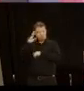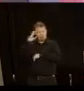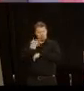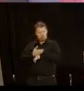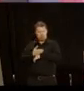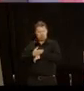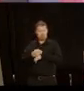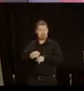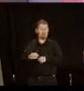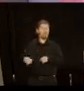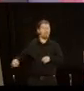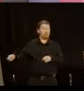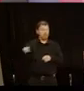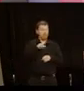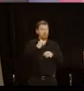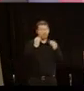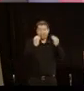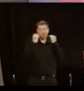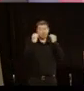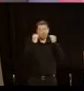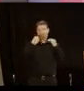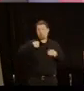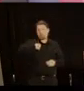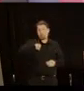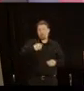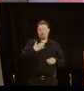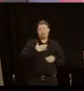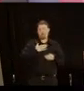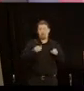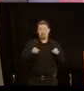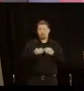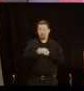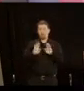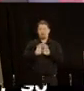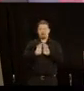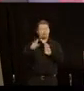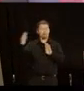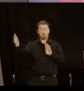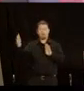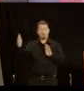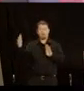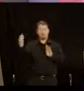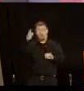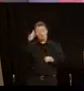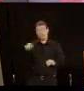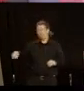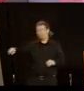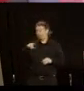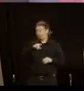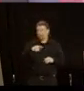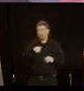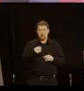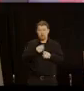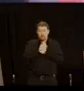me every day. And my office is always open to you, and I love working with you all. Thank you for having